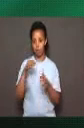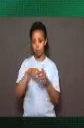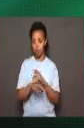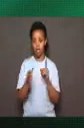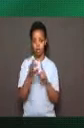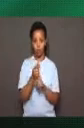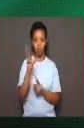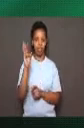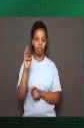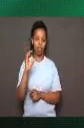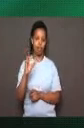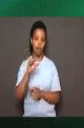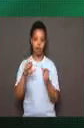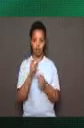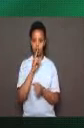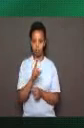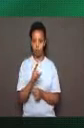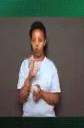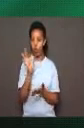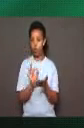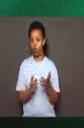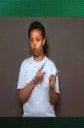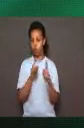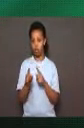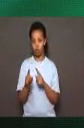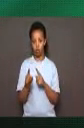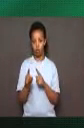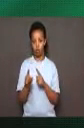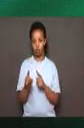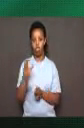carbon atoms, and the formula is